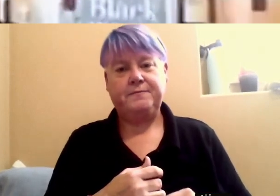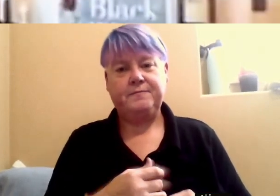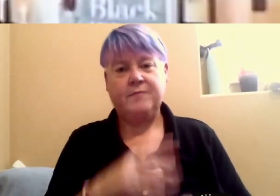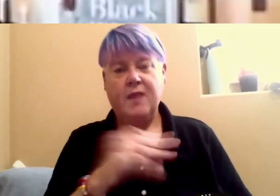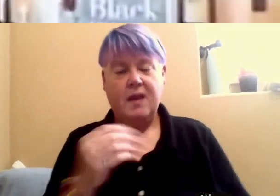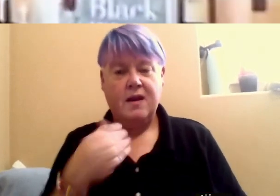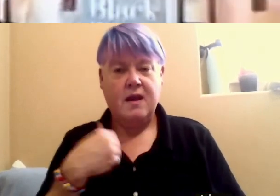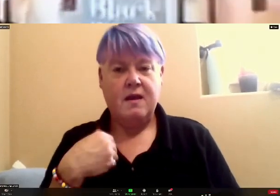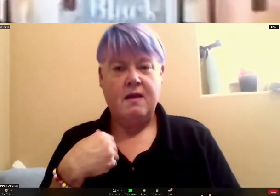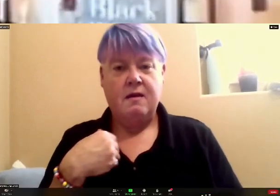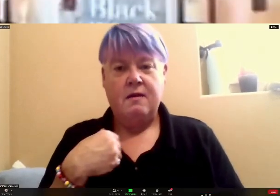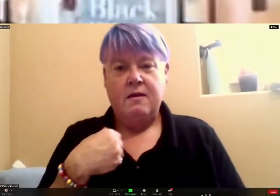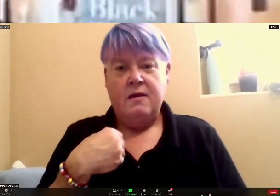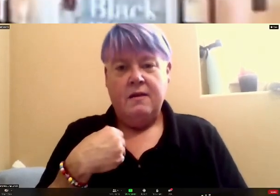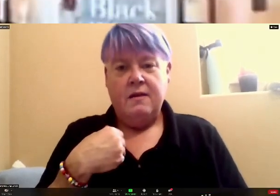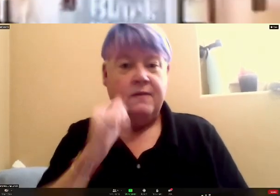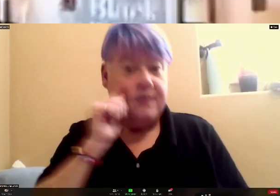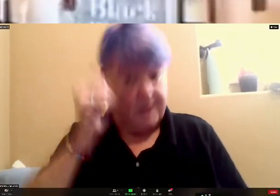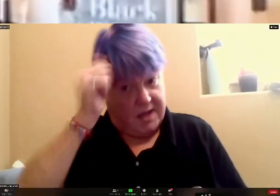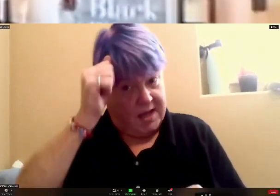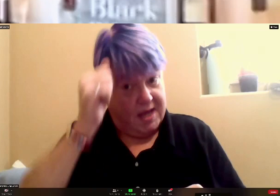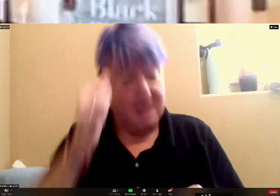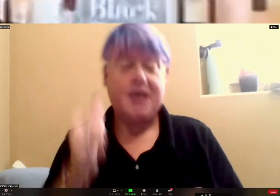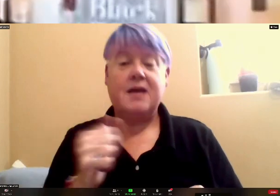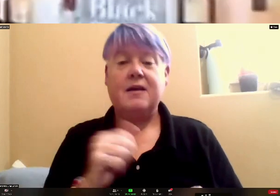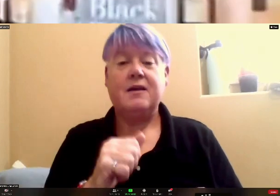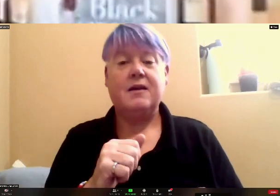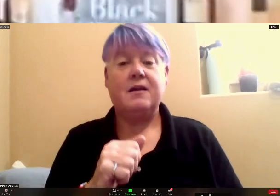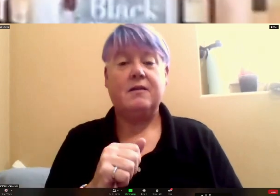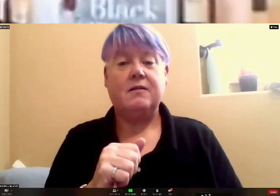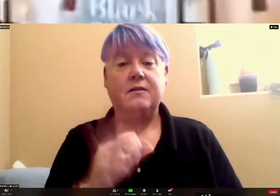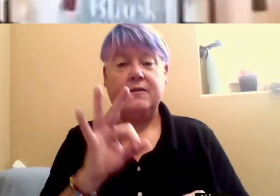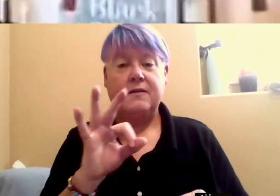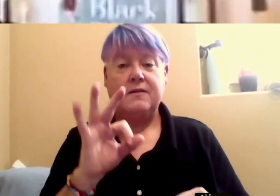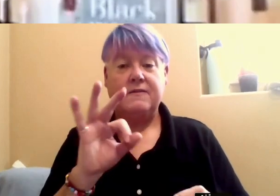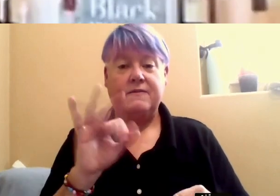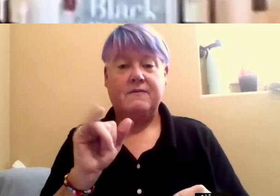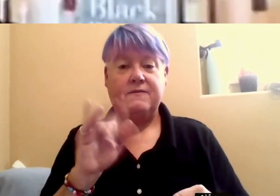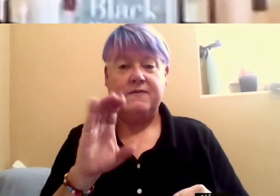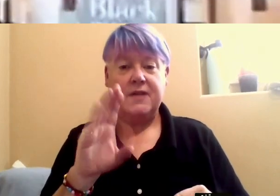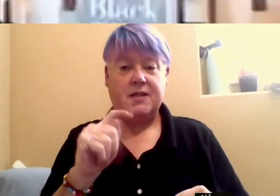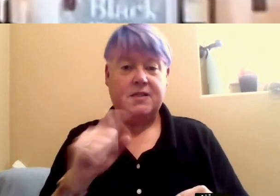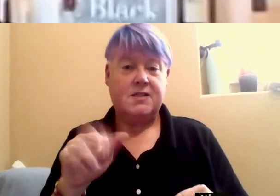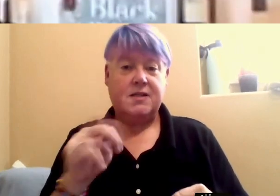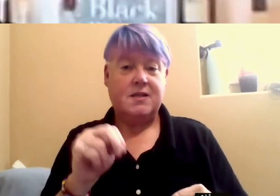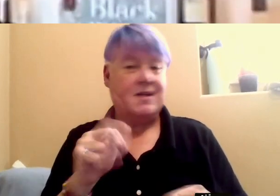have a adult literary fiction that's coming out next year, which I can't really say